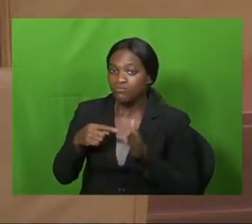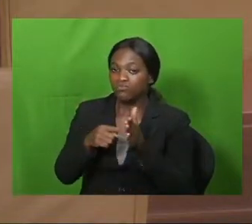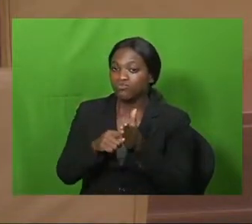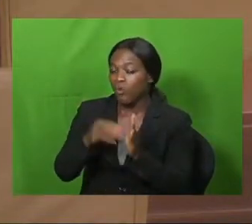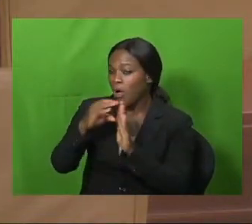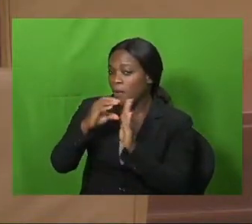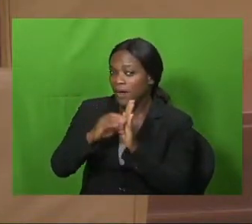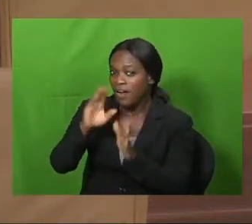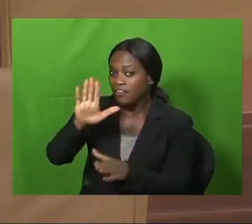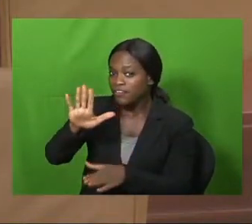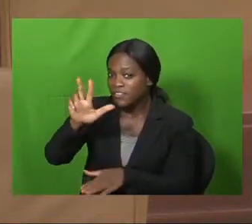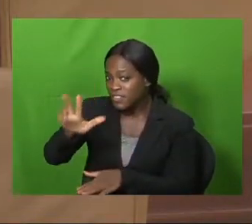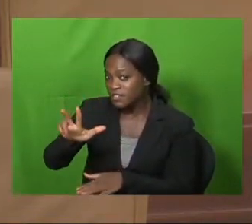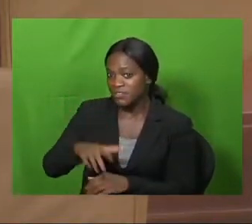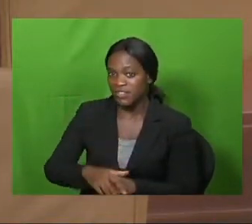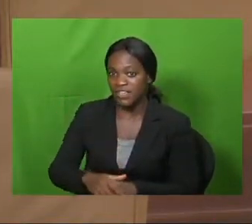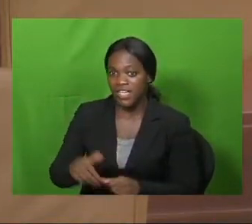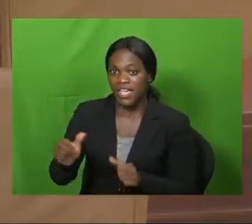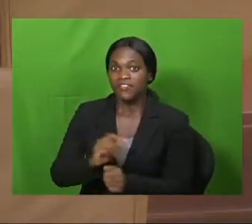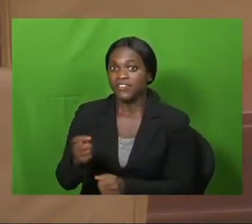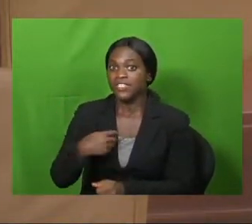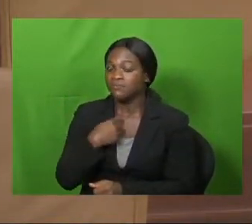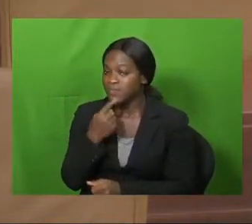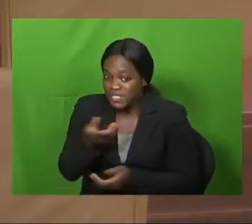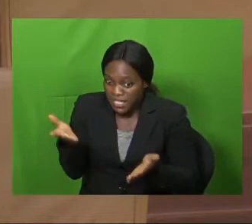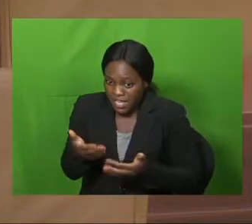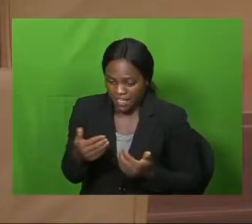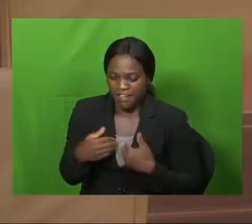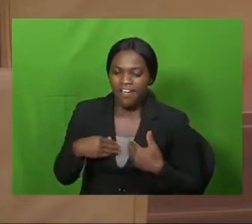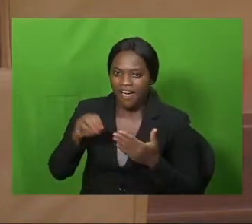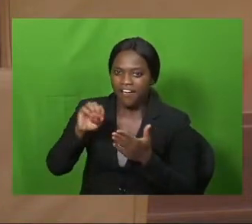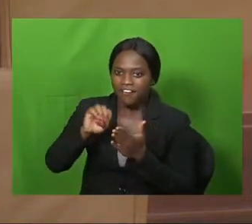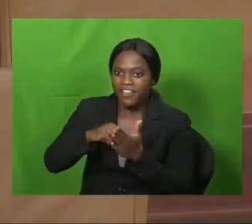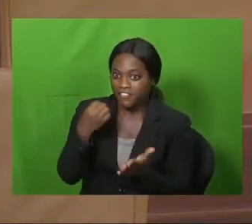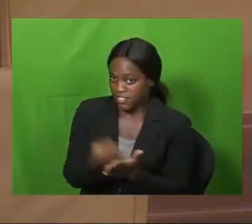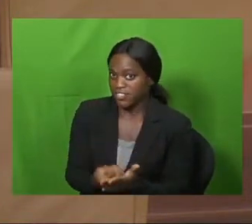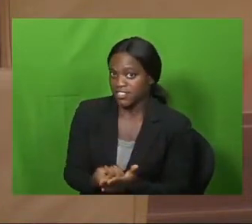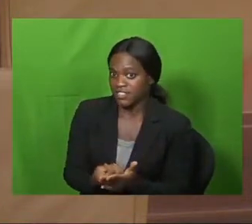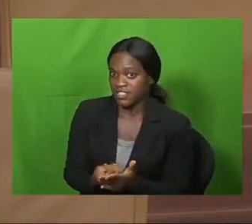53. Everything I say here, in chief,